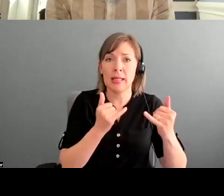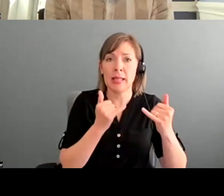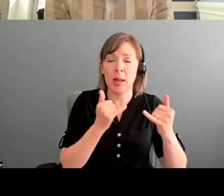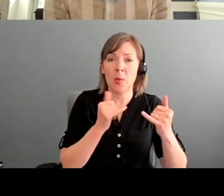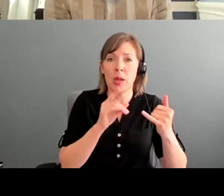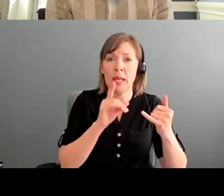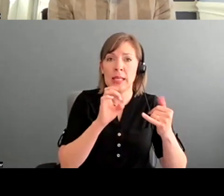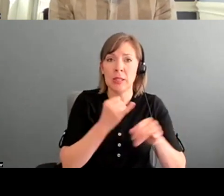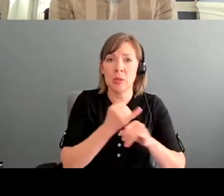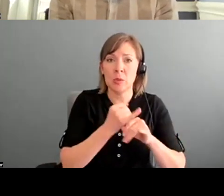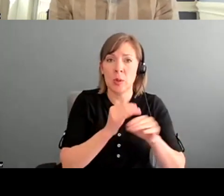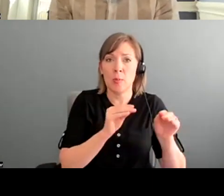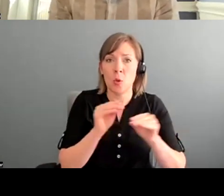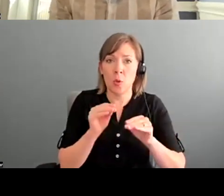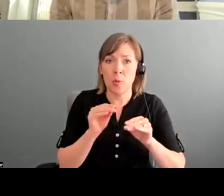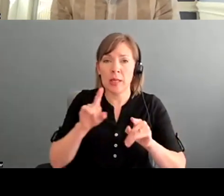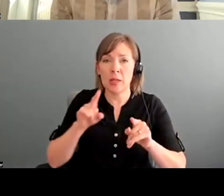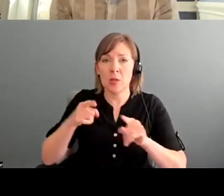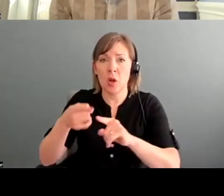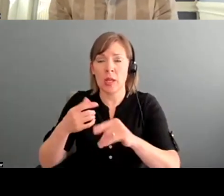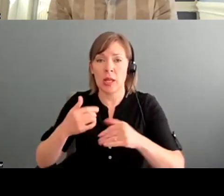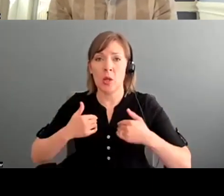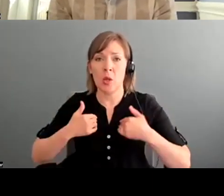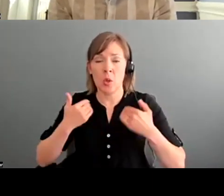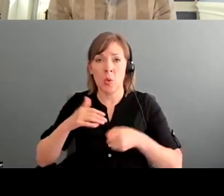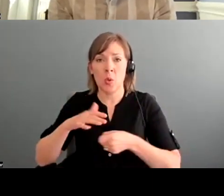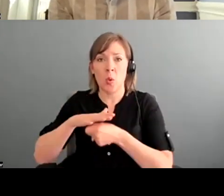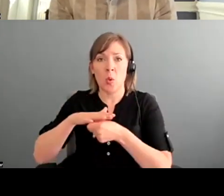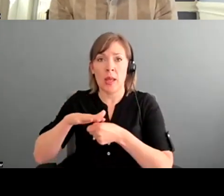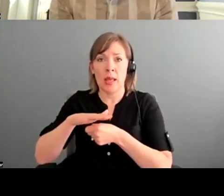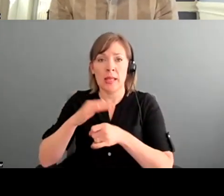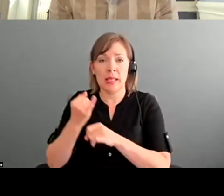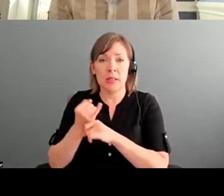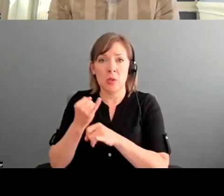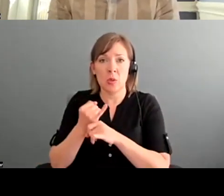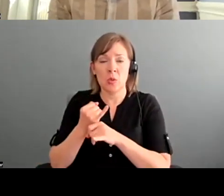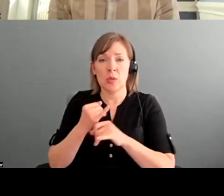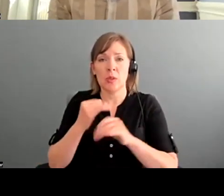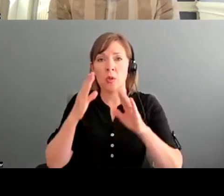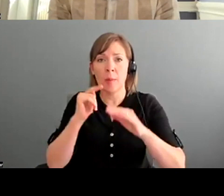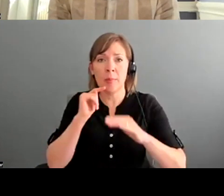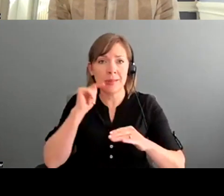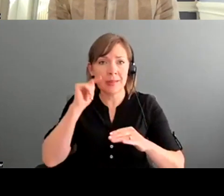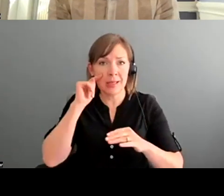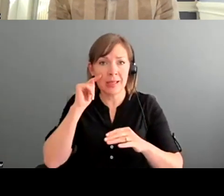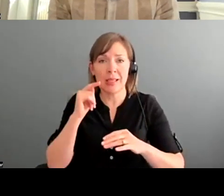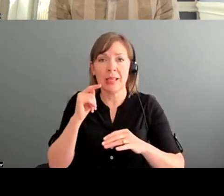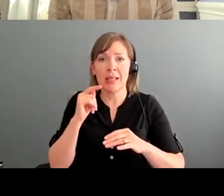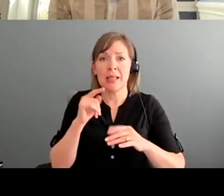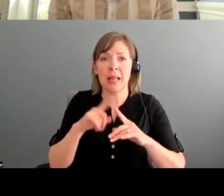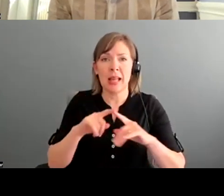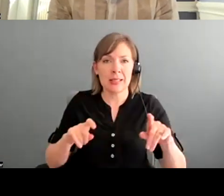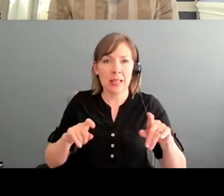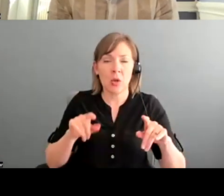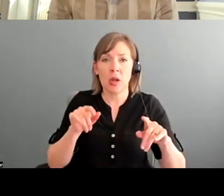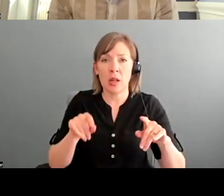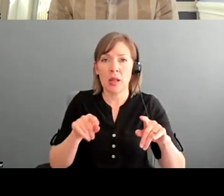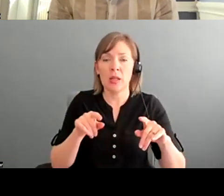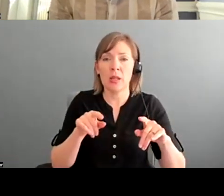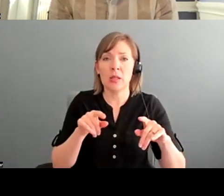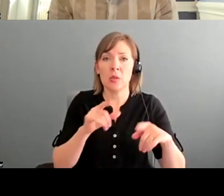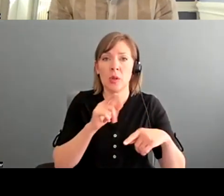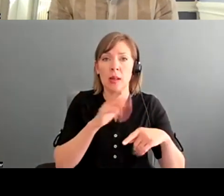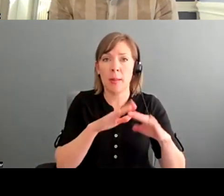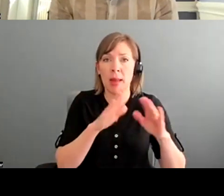movement targeted at youth-oriented institutions, troubled teen industry, etc.? Do clubhouses have